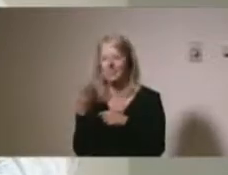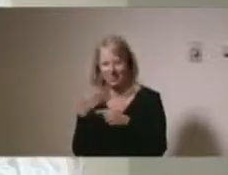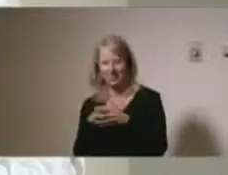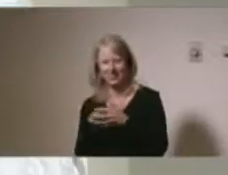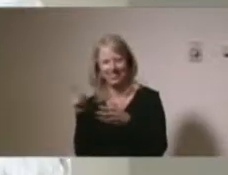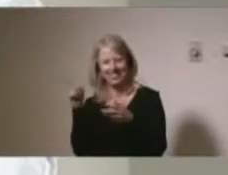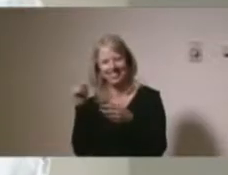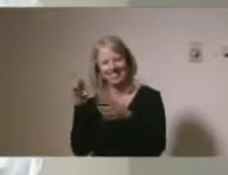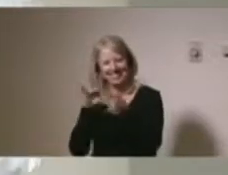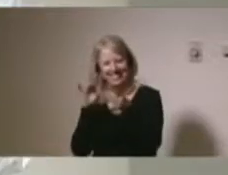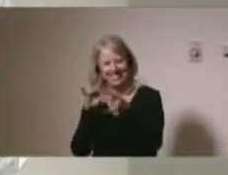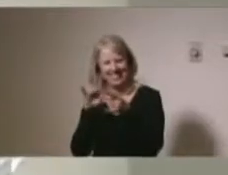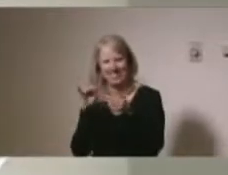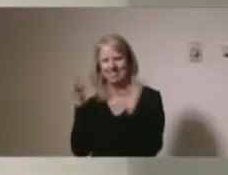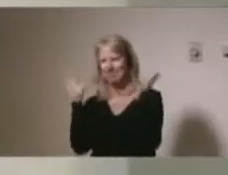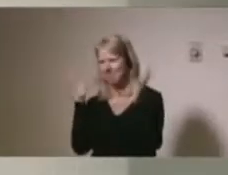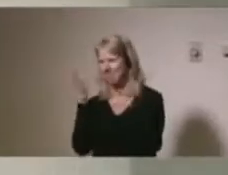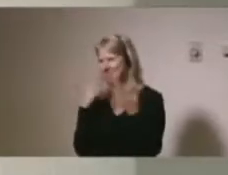thank you.